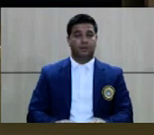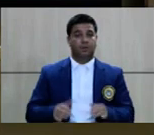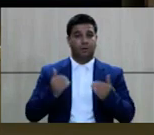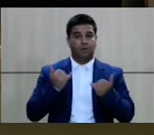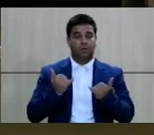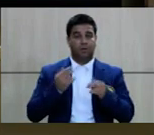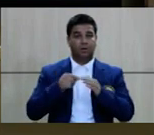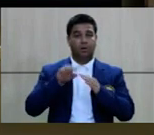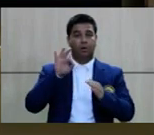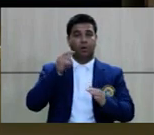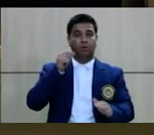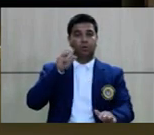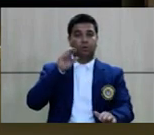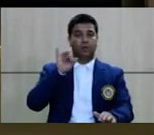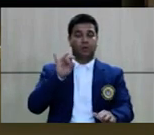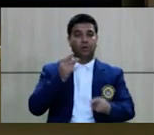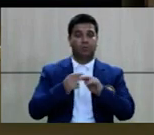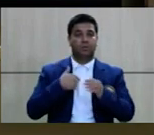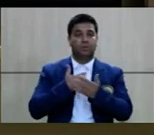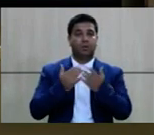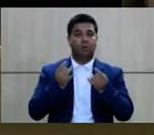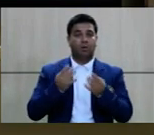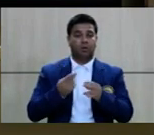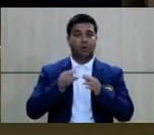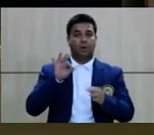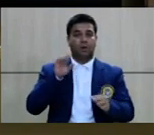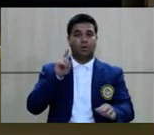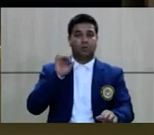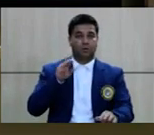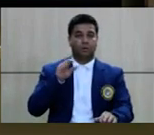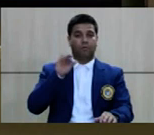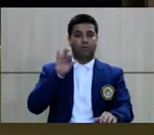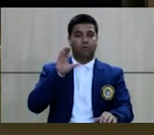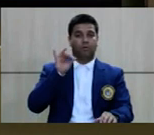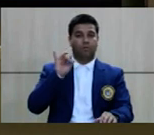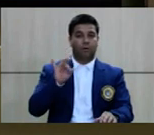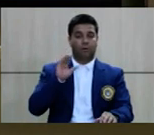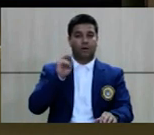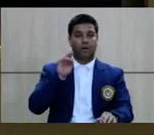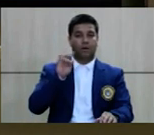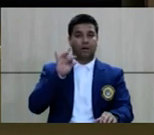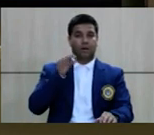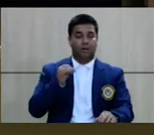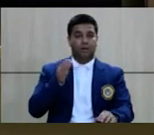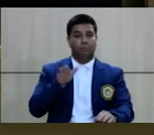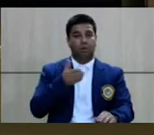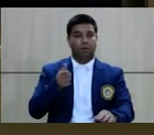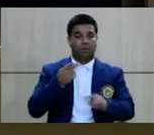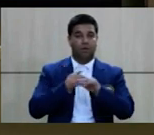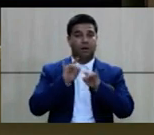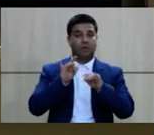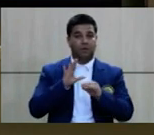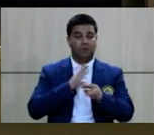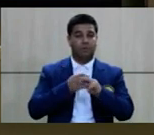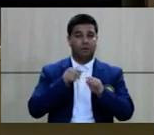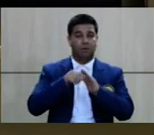Endi o'g'itlar biz oddiy o'g'itlar to'g'risida azotli, fosforli va kaliyli o'g'itlarga bo'linadi deb aytdik.